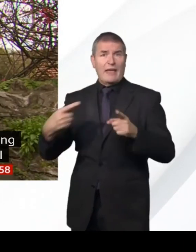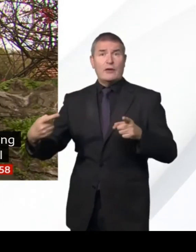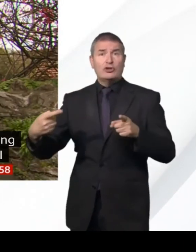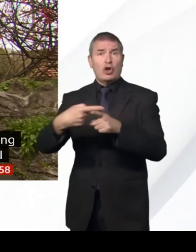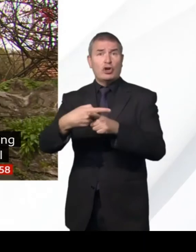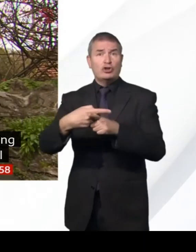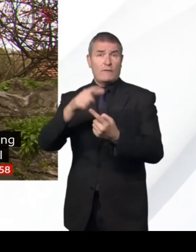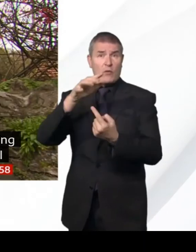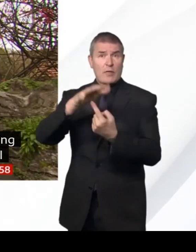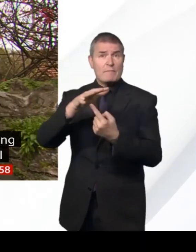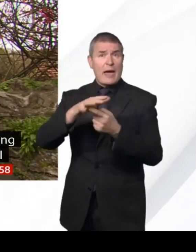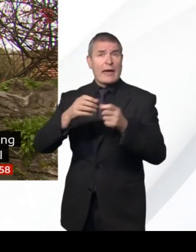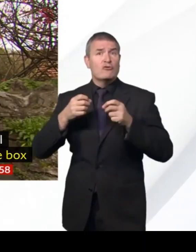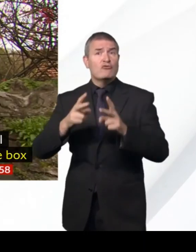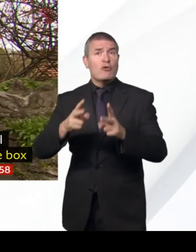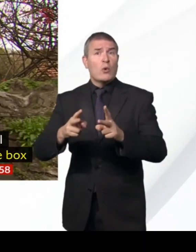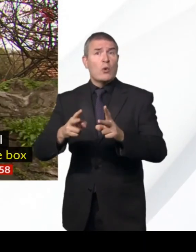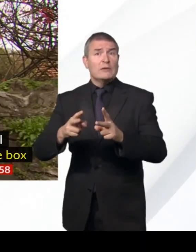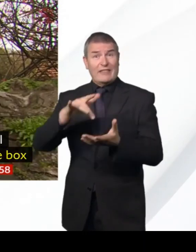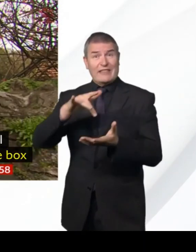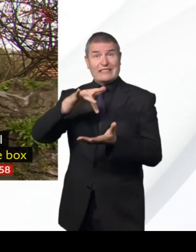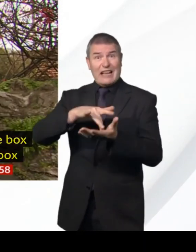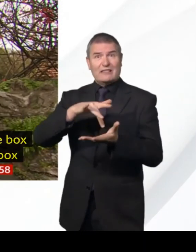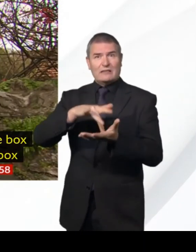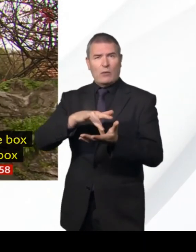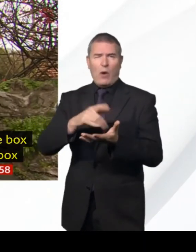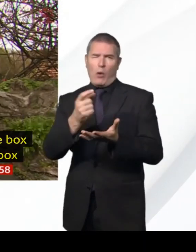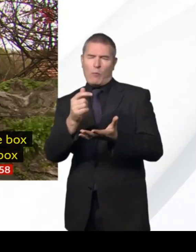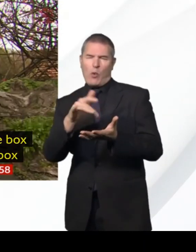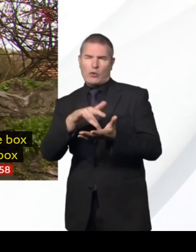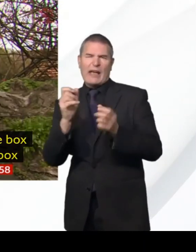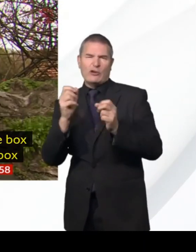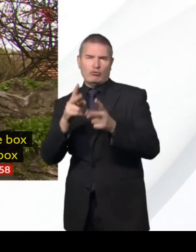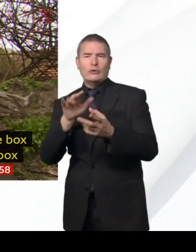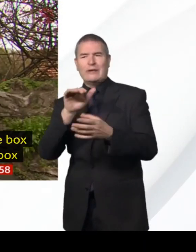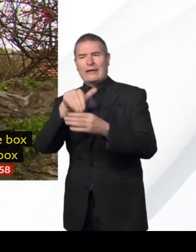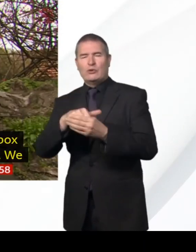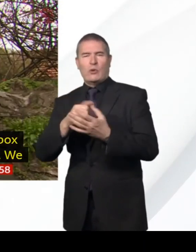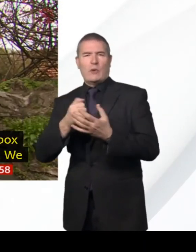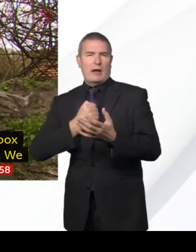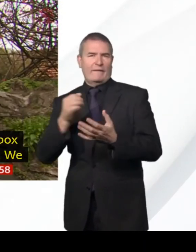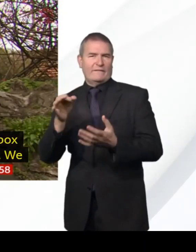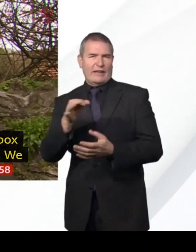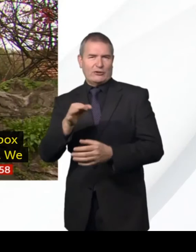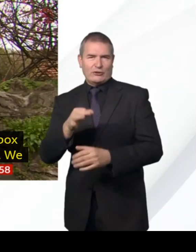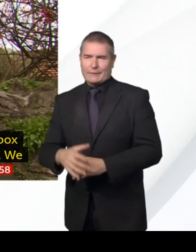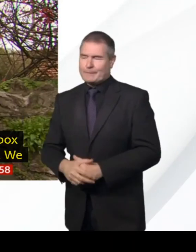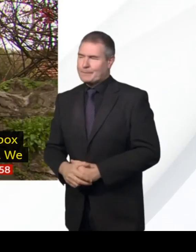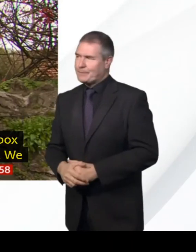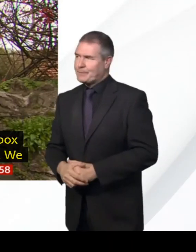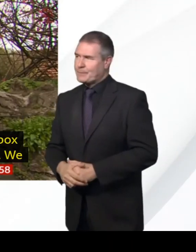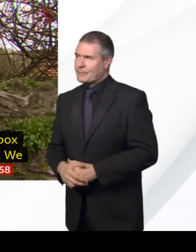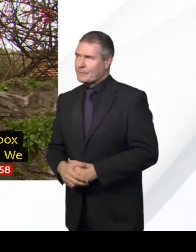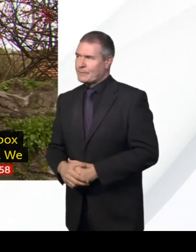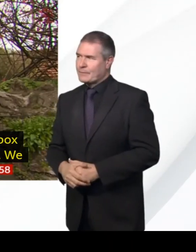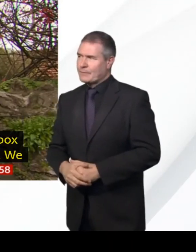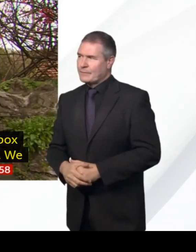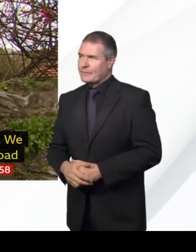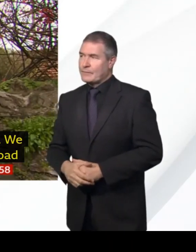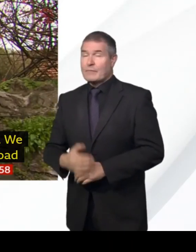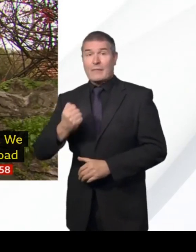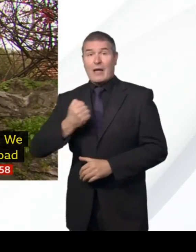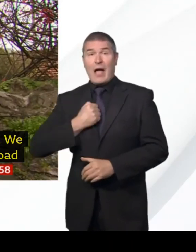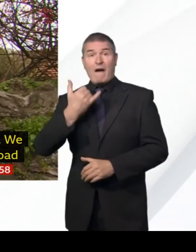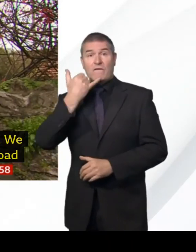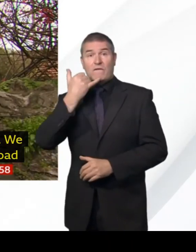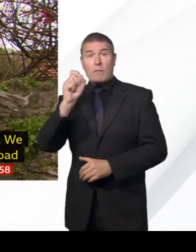a main road in the centre, or a main route into the village. Our phone box is an art gallery, and